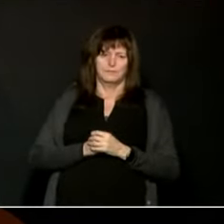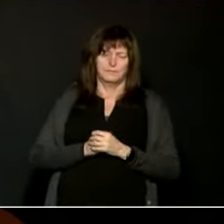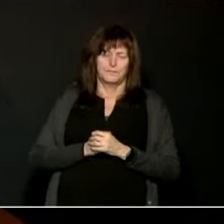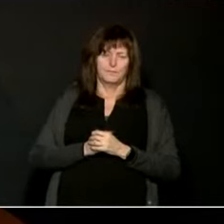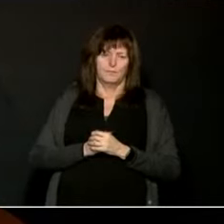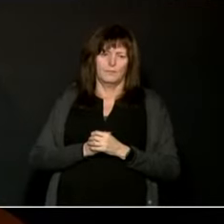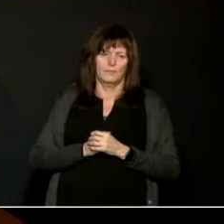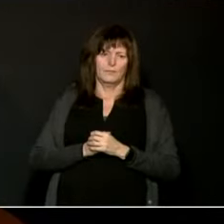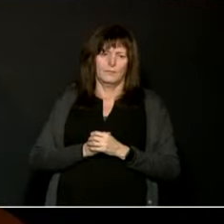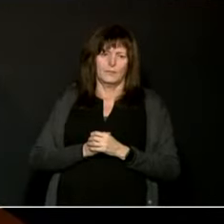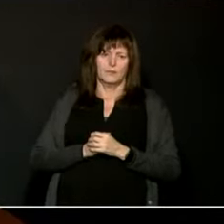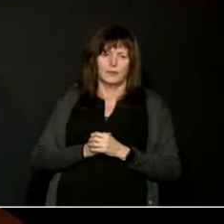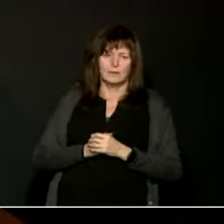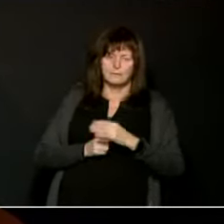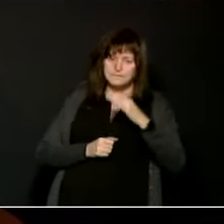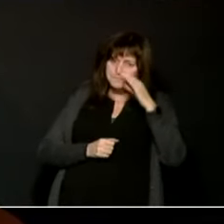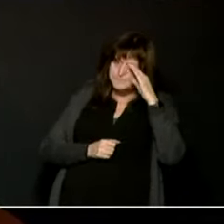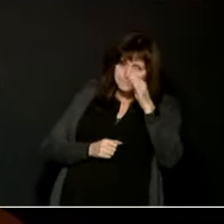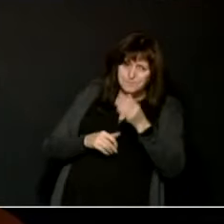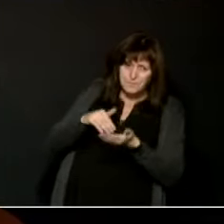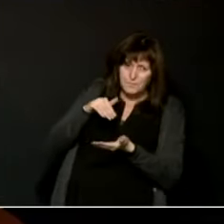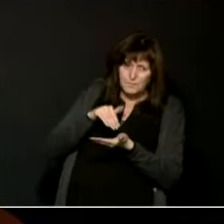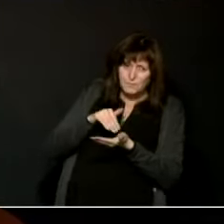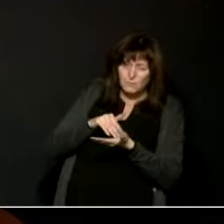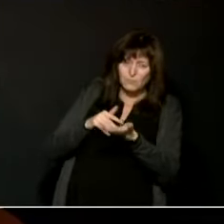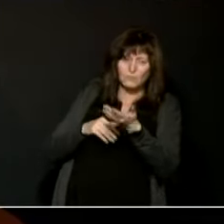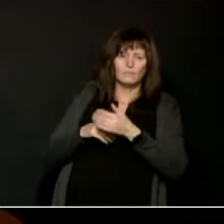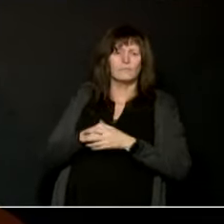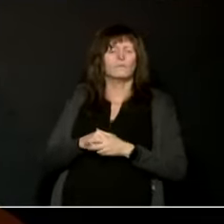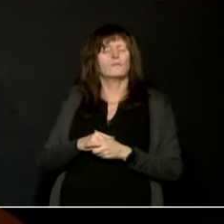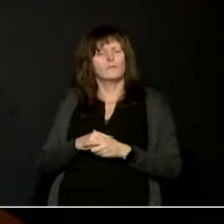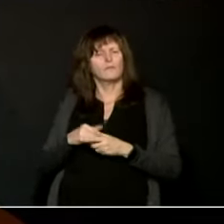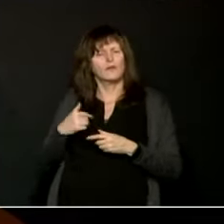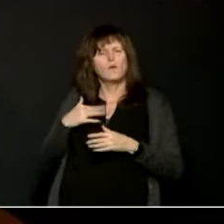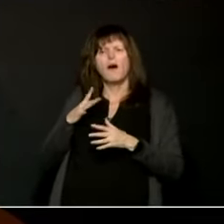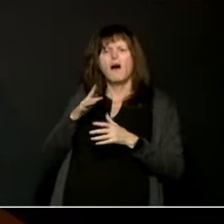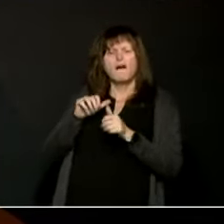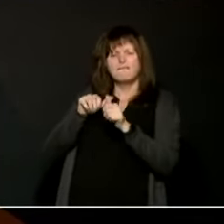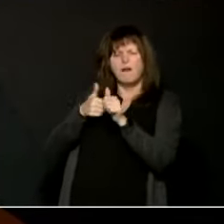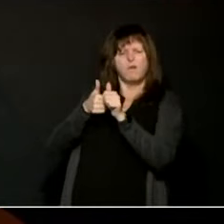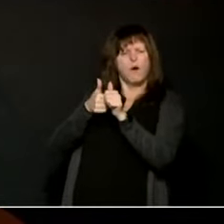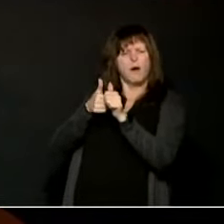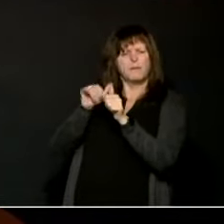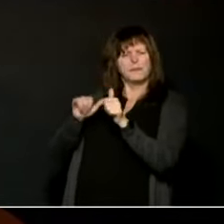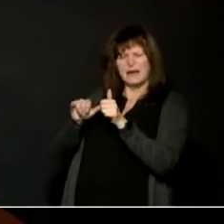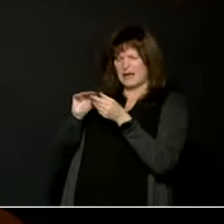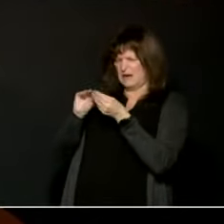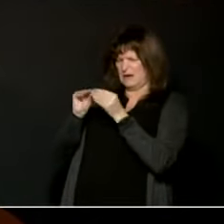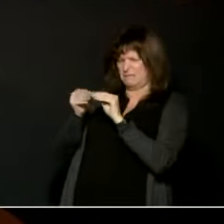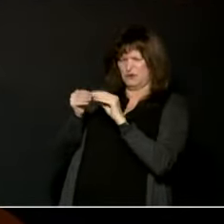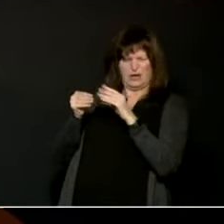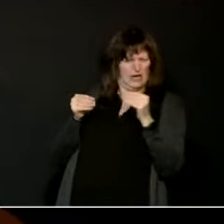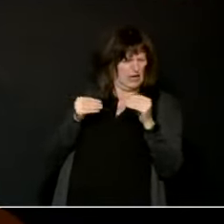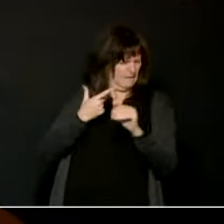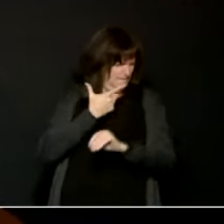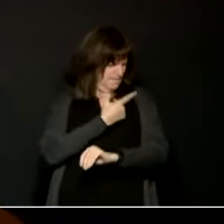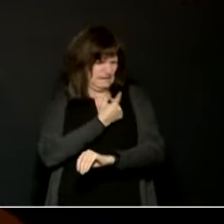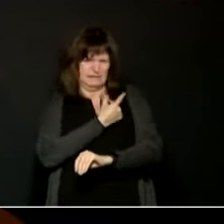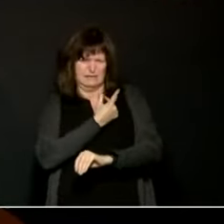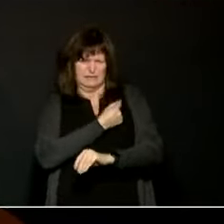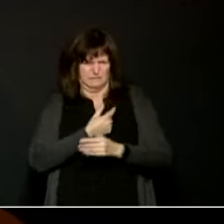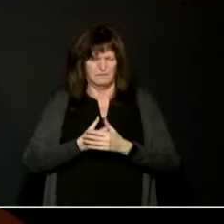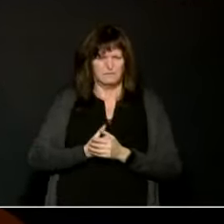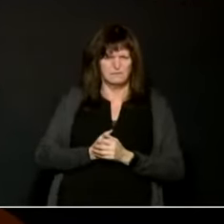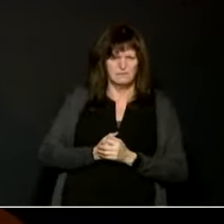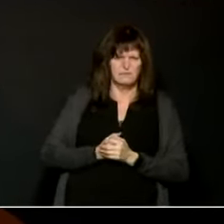Hi, Doctor. Just to follow up on the numbers and the vaccines, there seems to be more of a push on, including